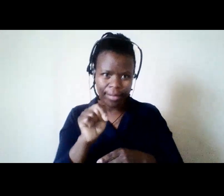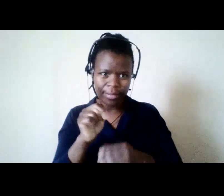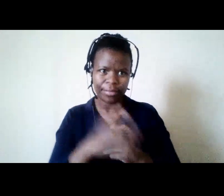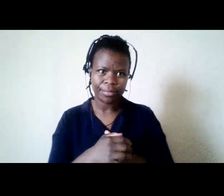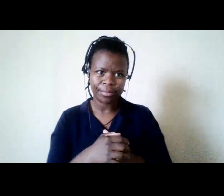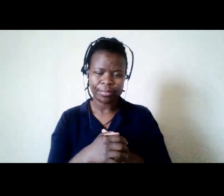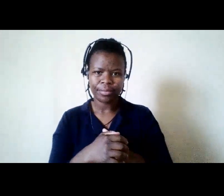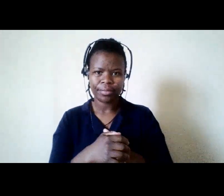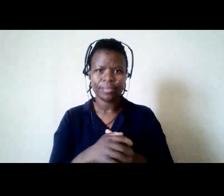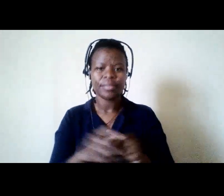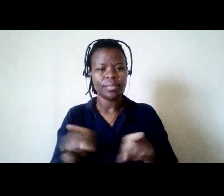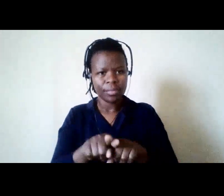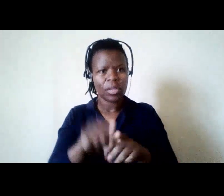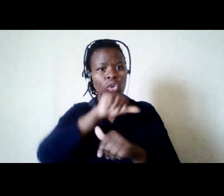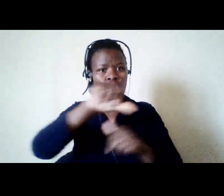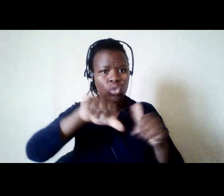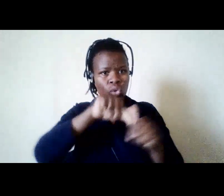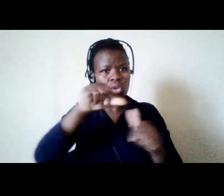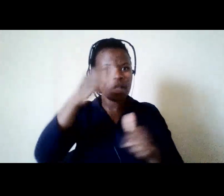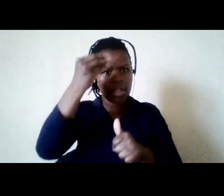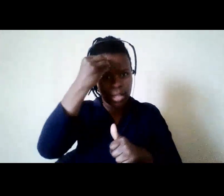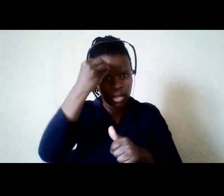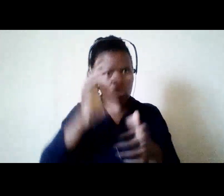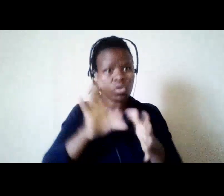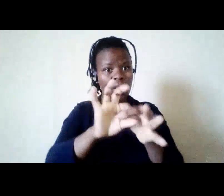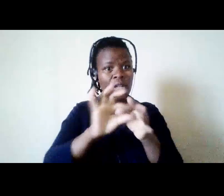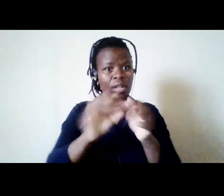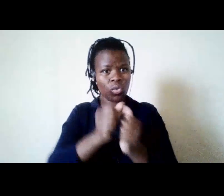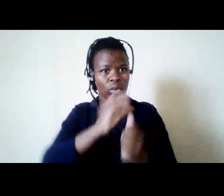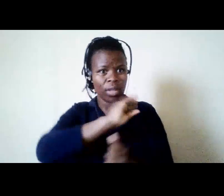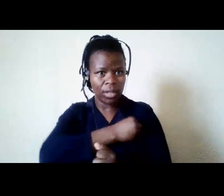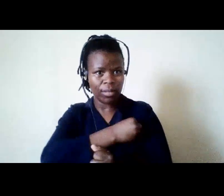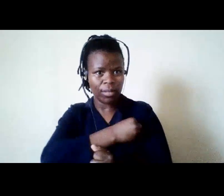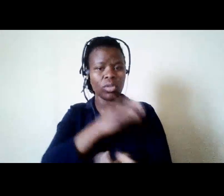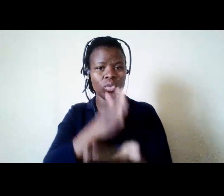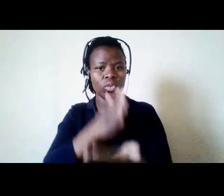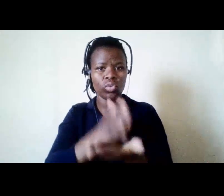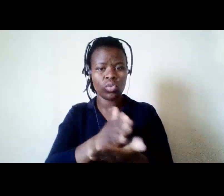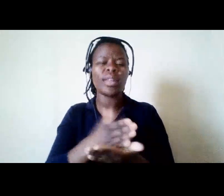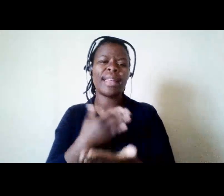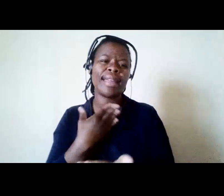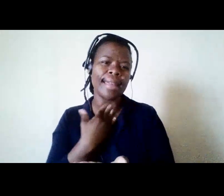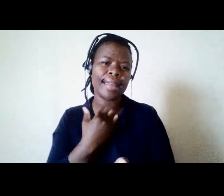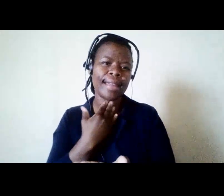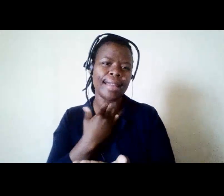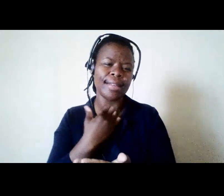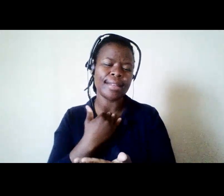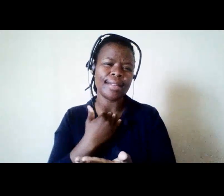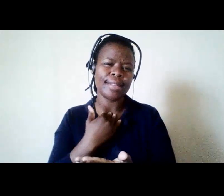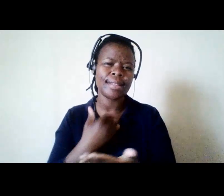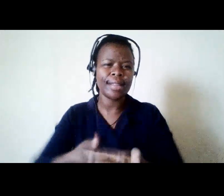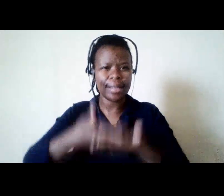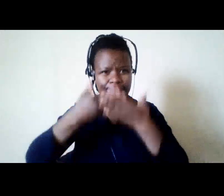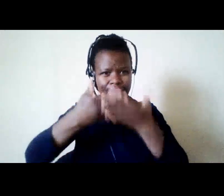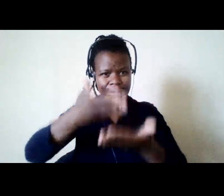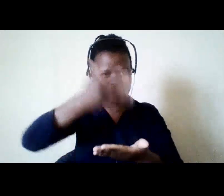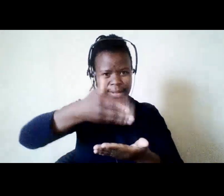related to disability. There's some really interesting studies and literature